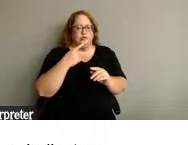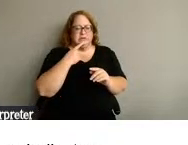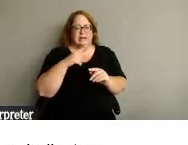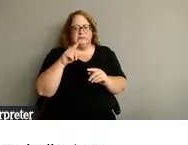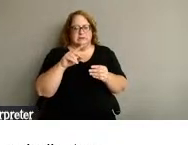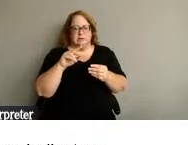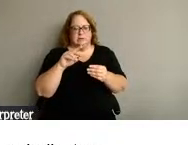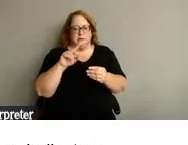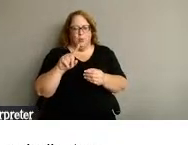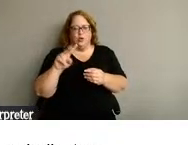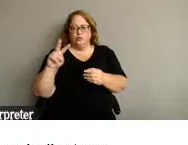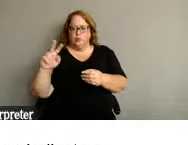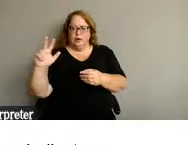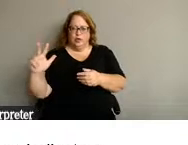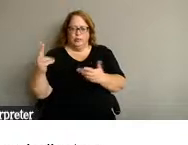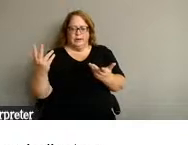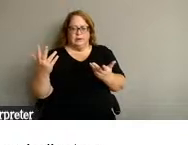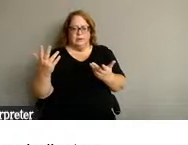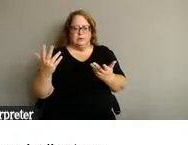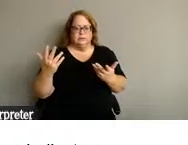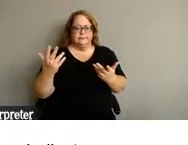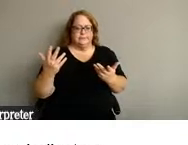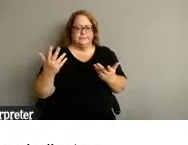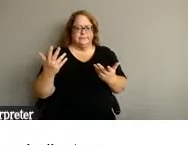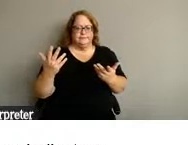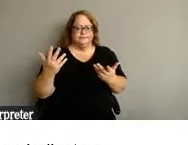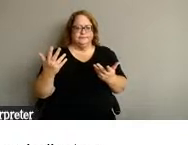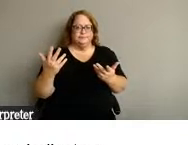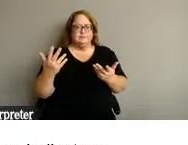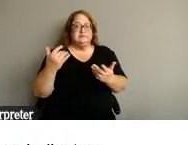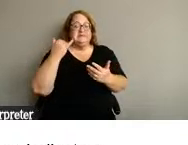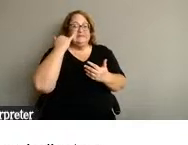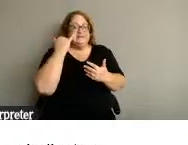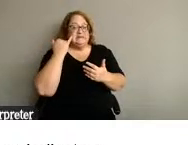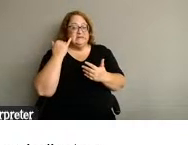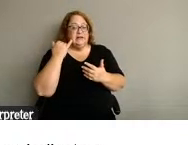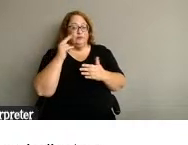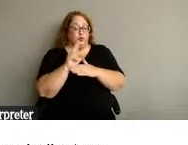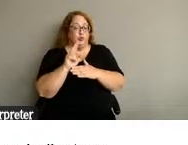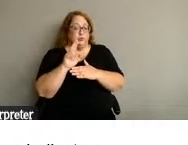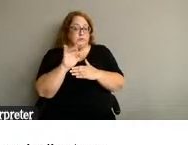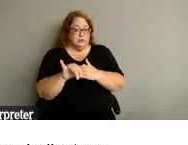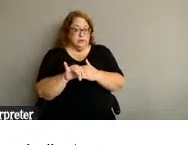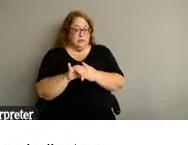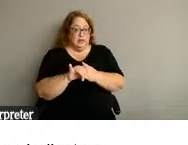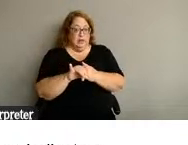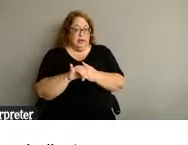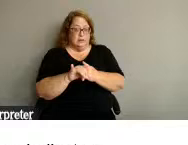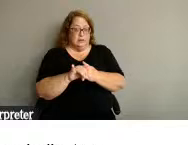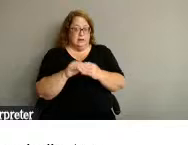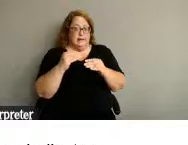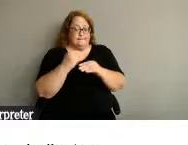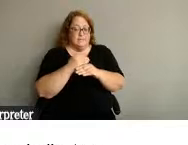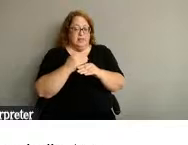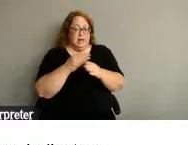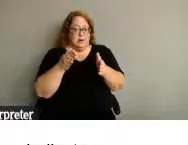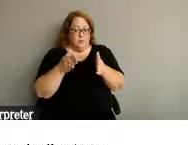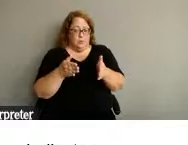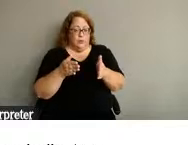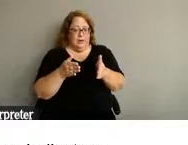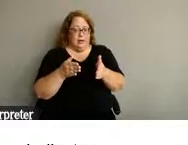and 3. What I'm saying is 1, 2, and 3. If you're going to use that in a mathematical